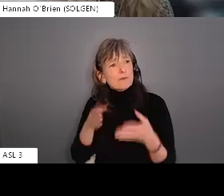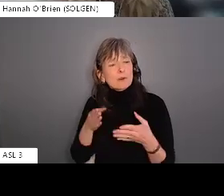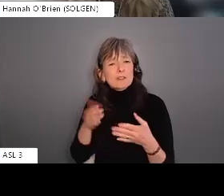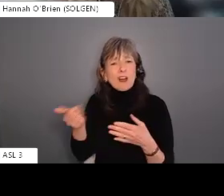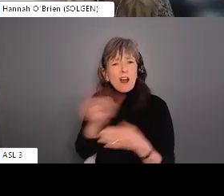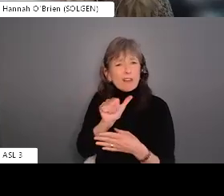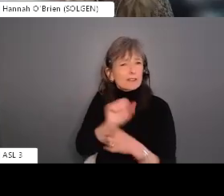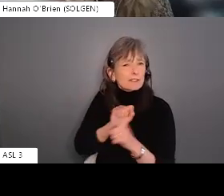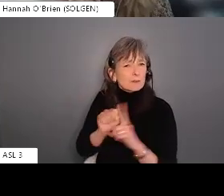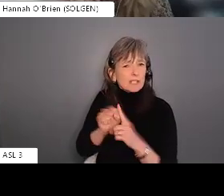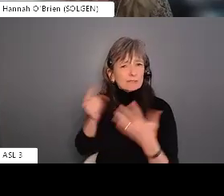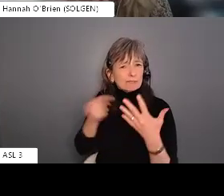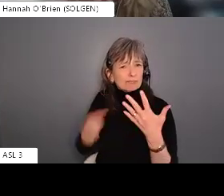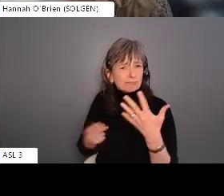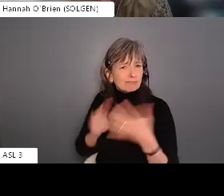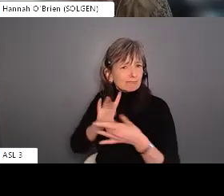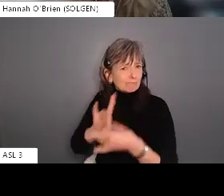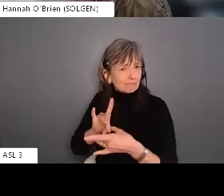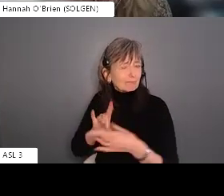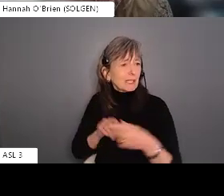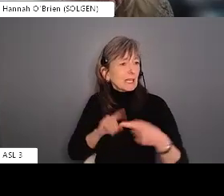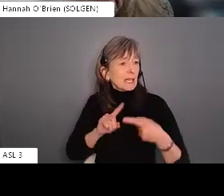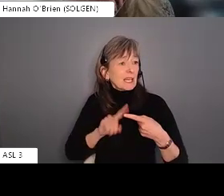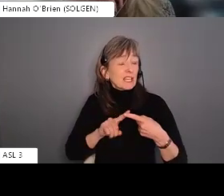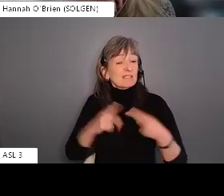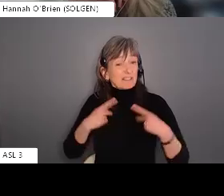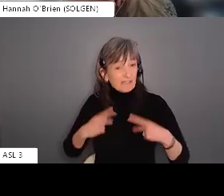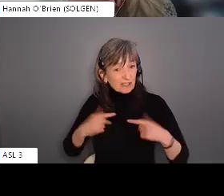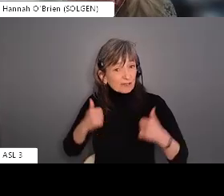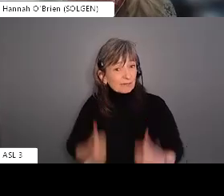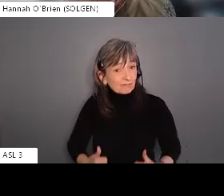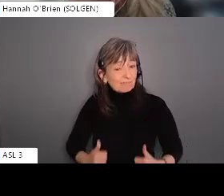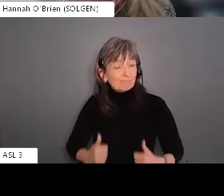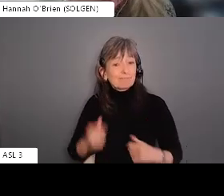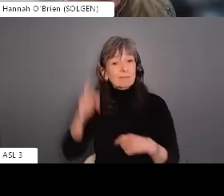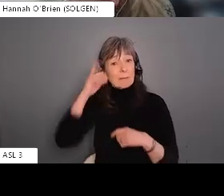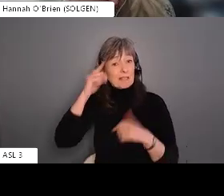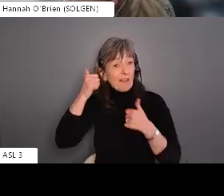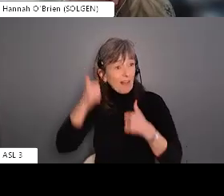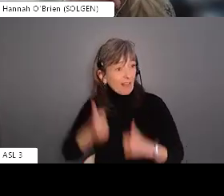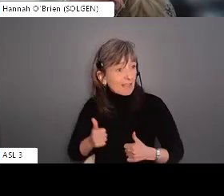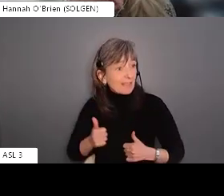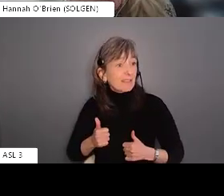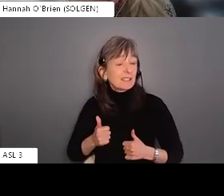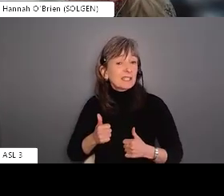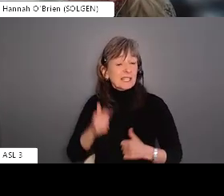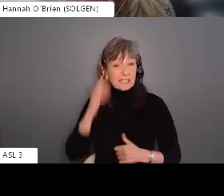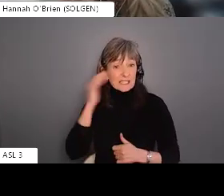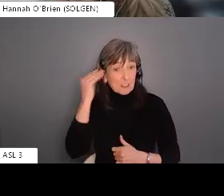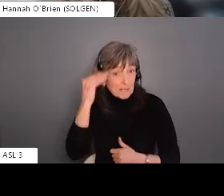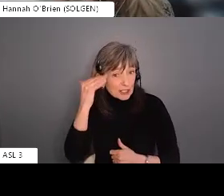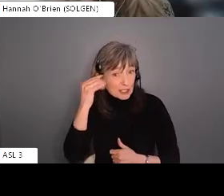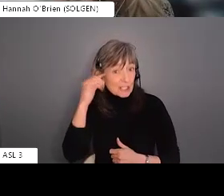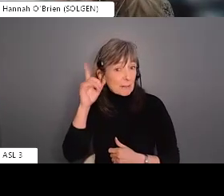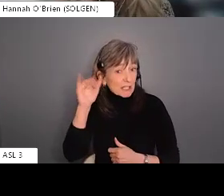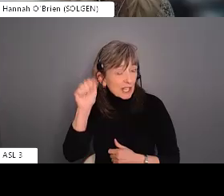present. These included declining physical and mental health, dementia, or any sort of, memory loss related